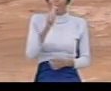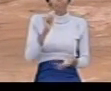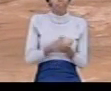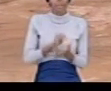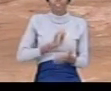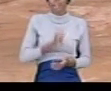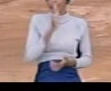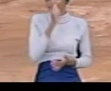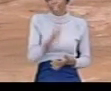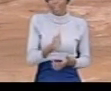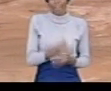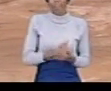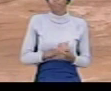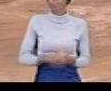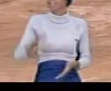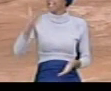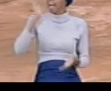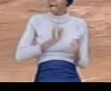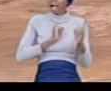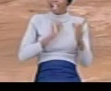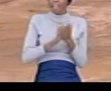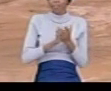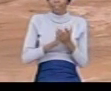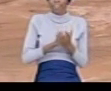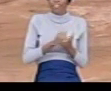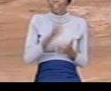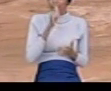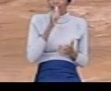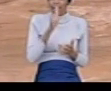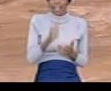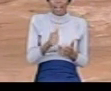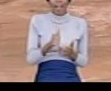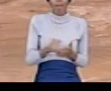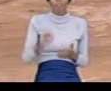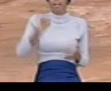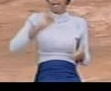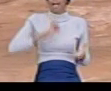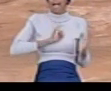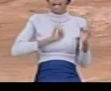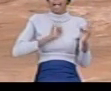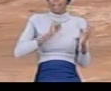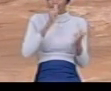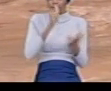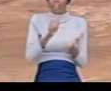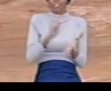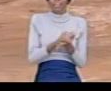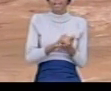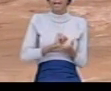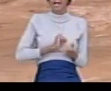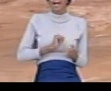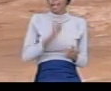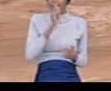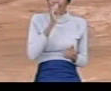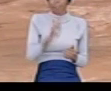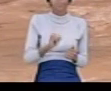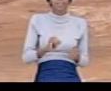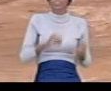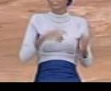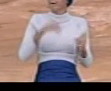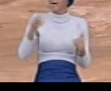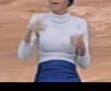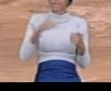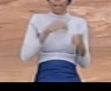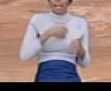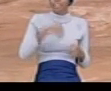Pharaoh, I am that I am, I am, I am that I am, I am that I am.